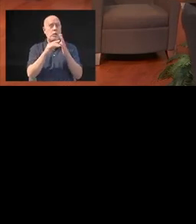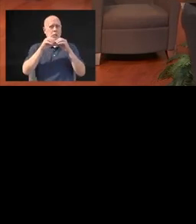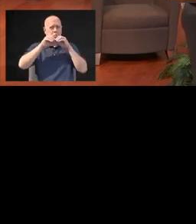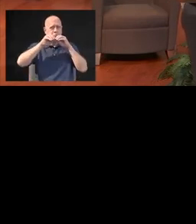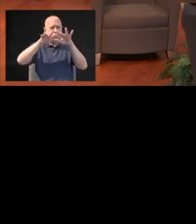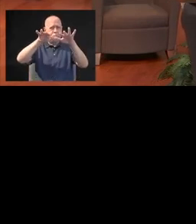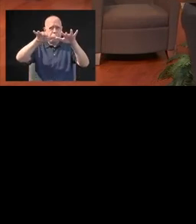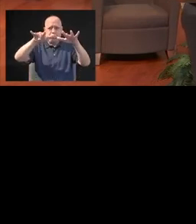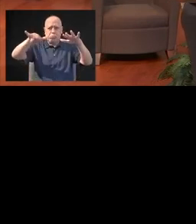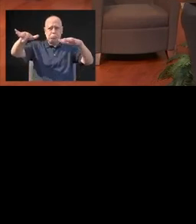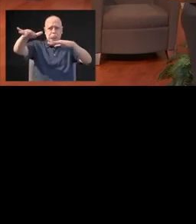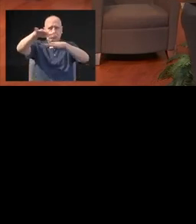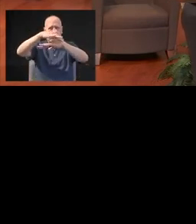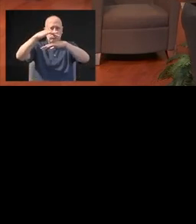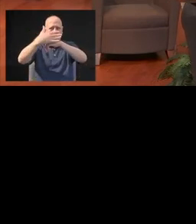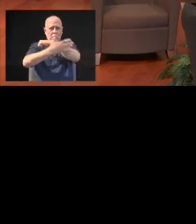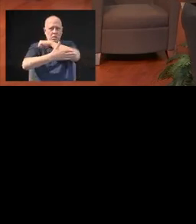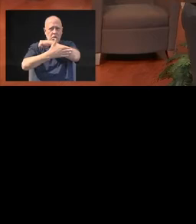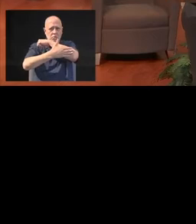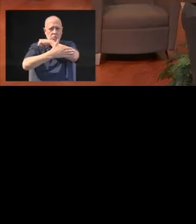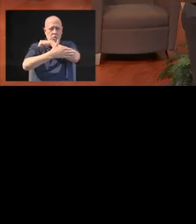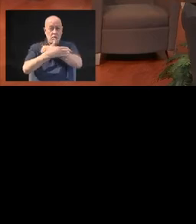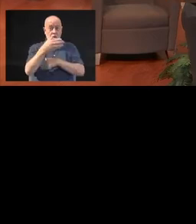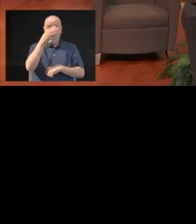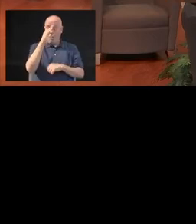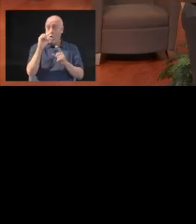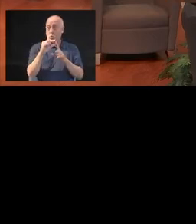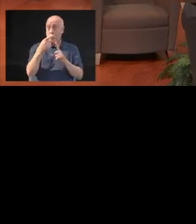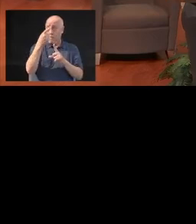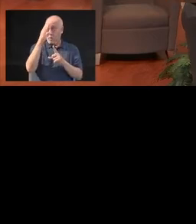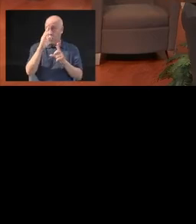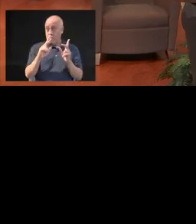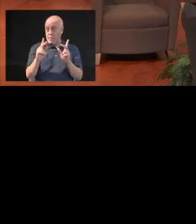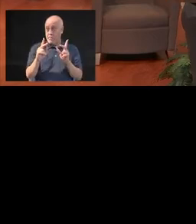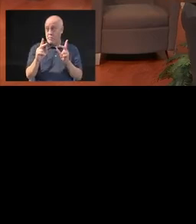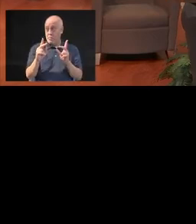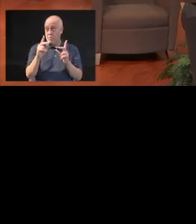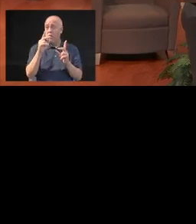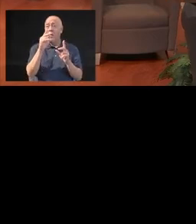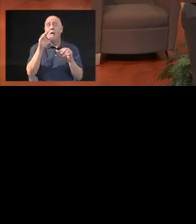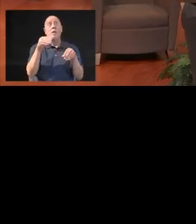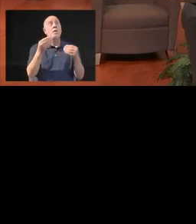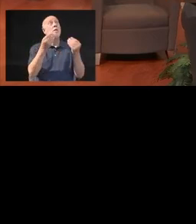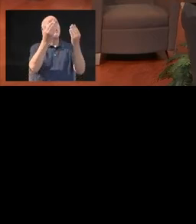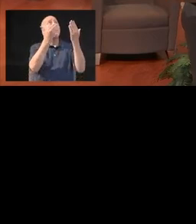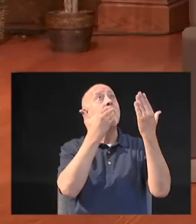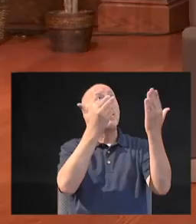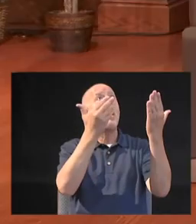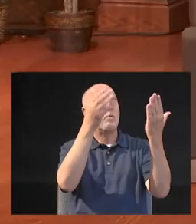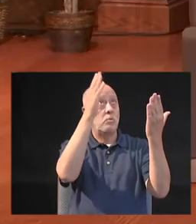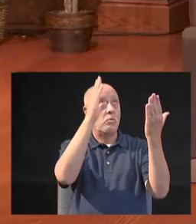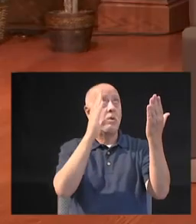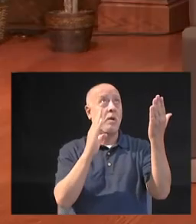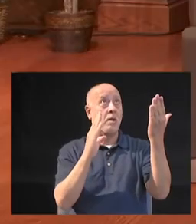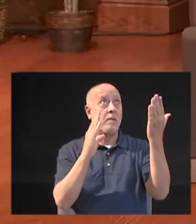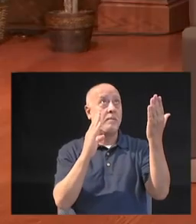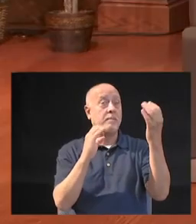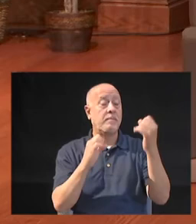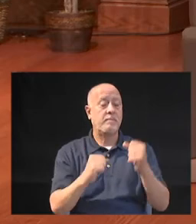whole countryside. The word of God for the people of God. Thanks be to God.